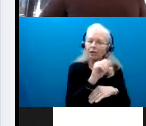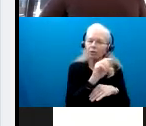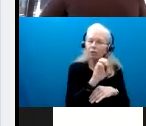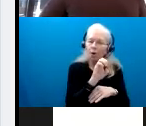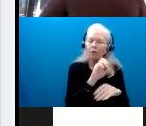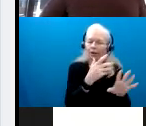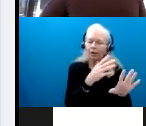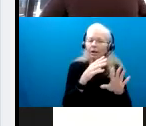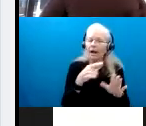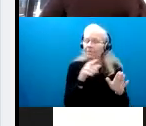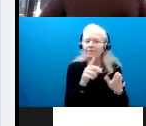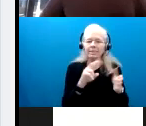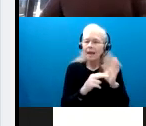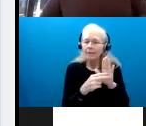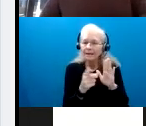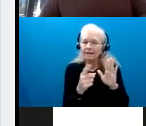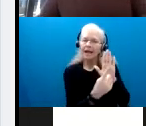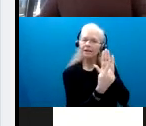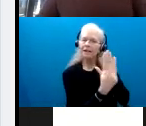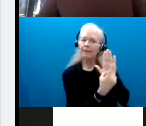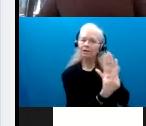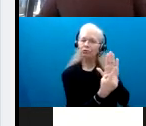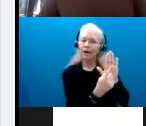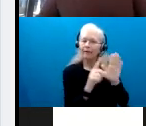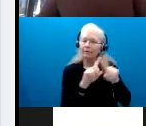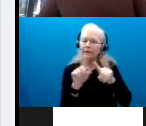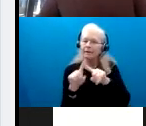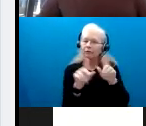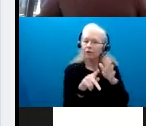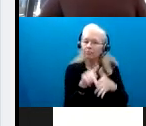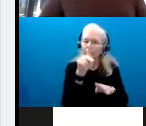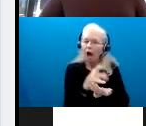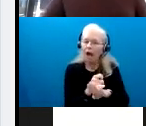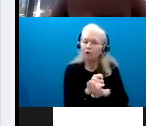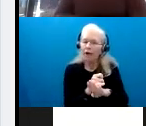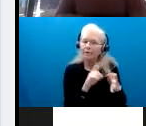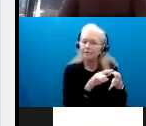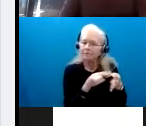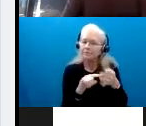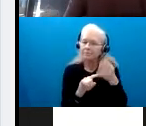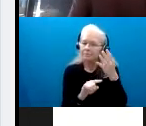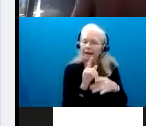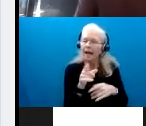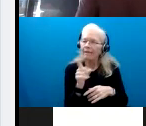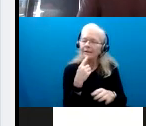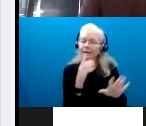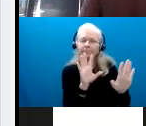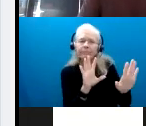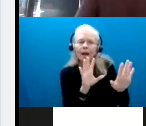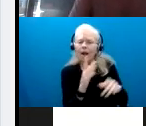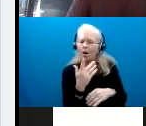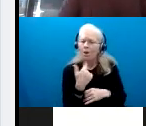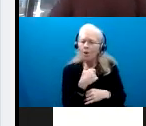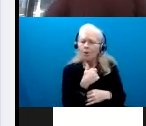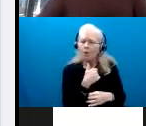of demonstration projects. And they basically said, hey, we're not sure how to solve this